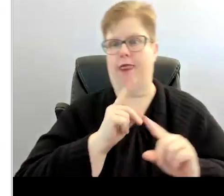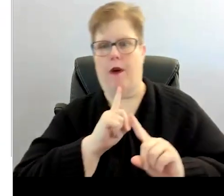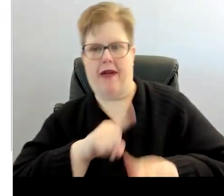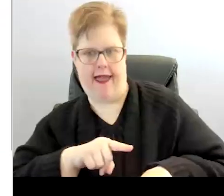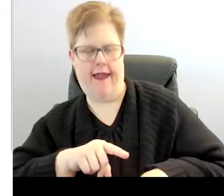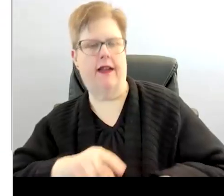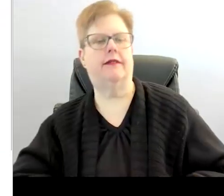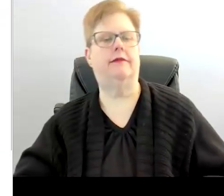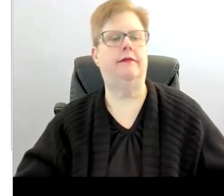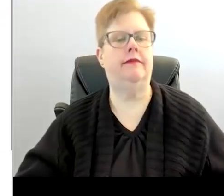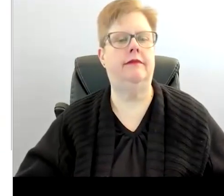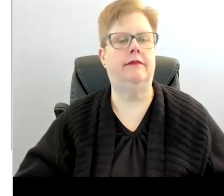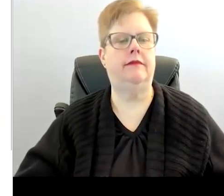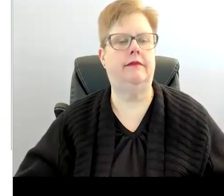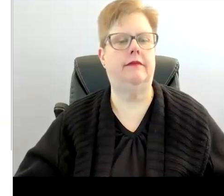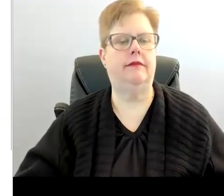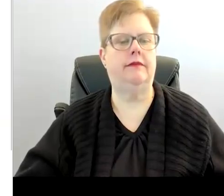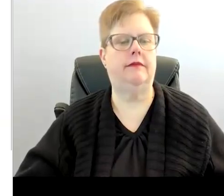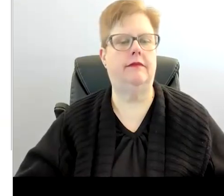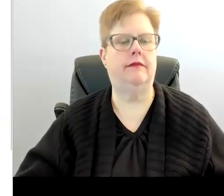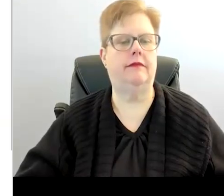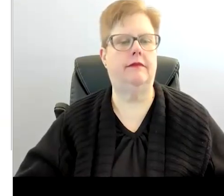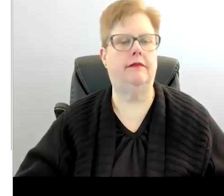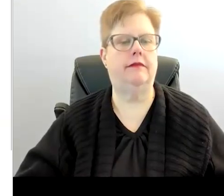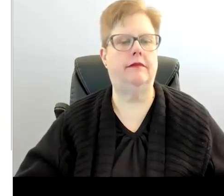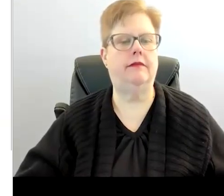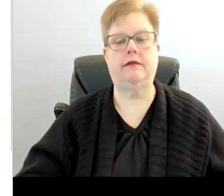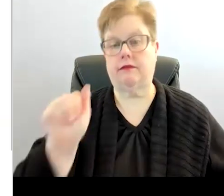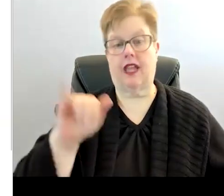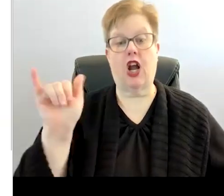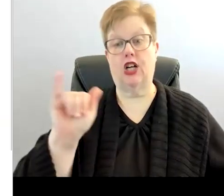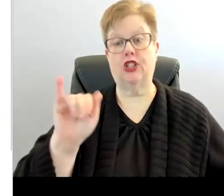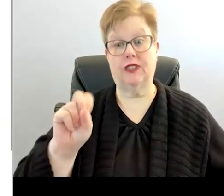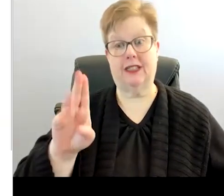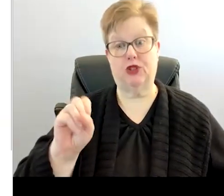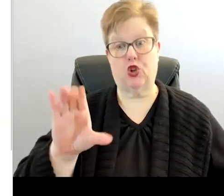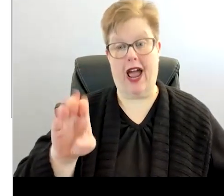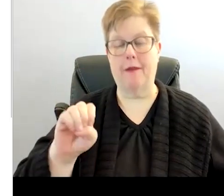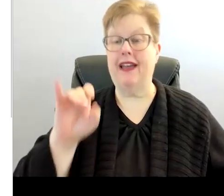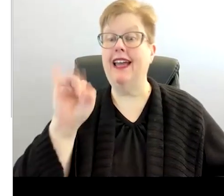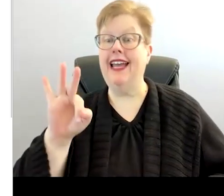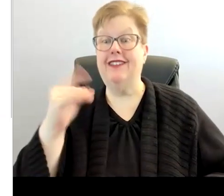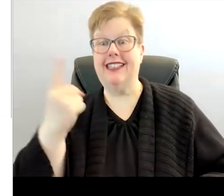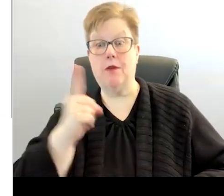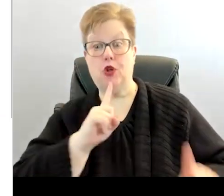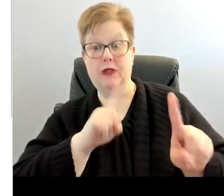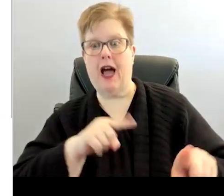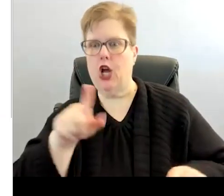here is you can subscribe, which means you'll get an email if someone responds to you. So if you want to see